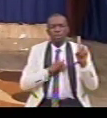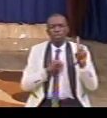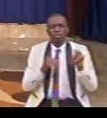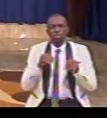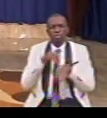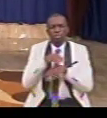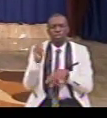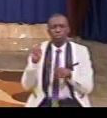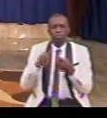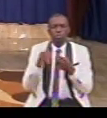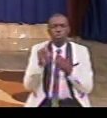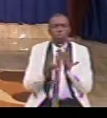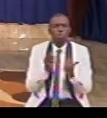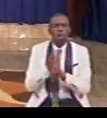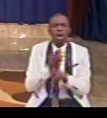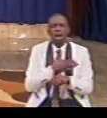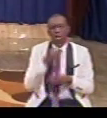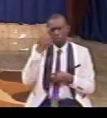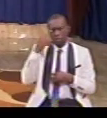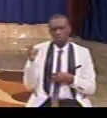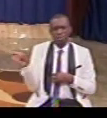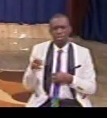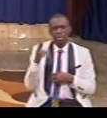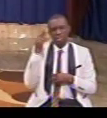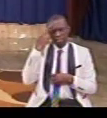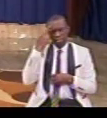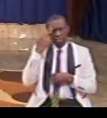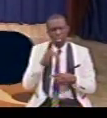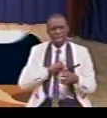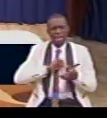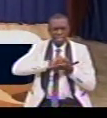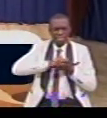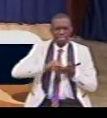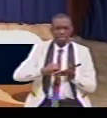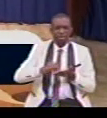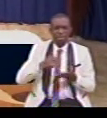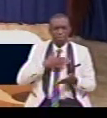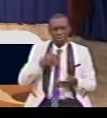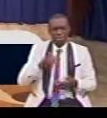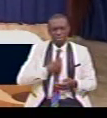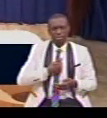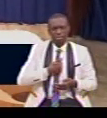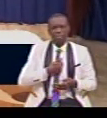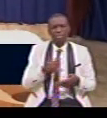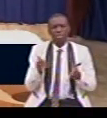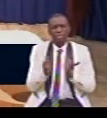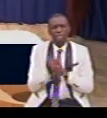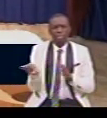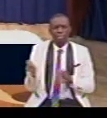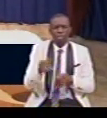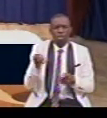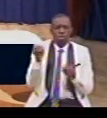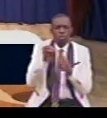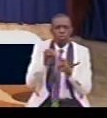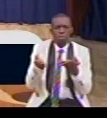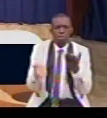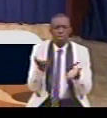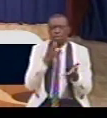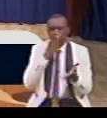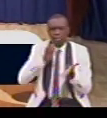world and for their sakes I sanctify myself that they also might be Sanctified